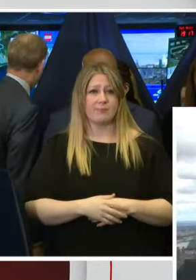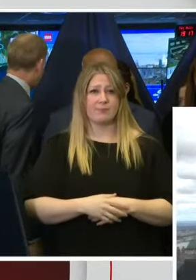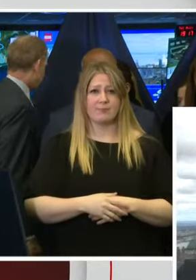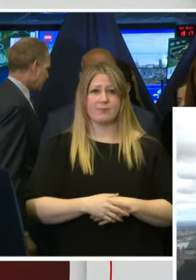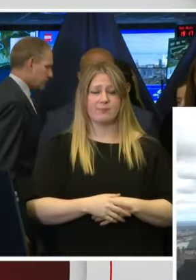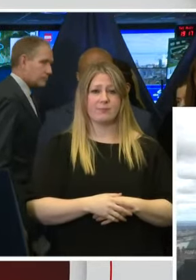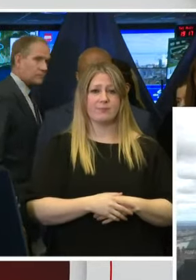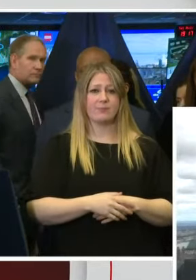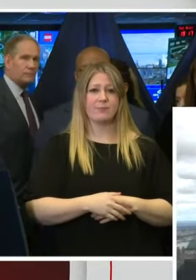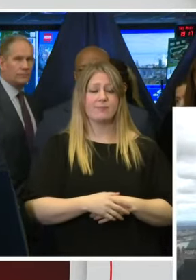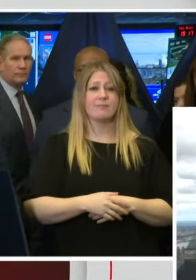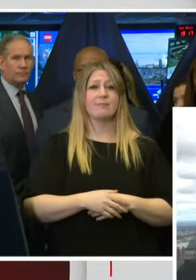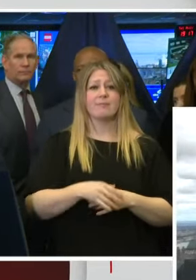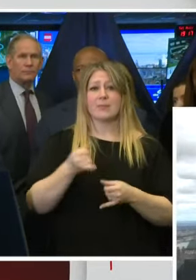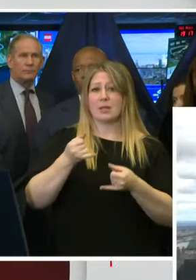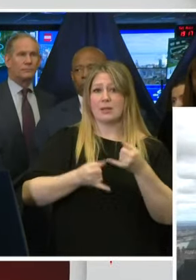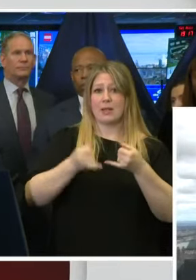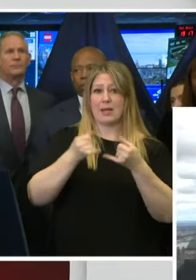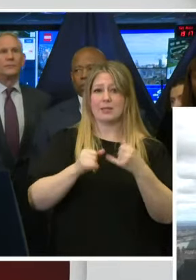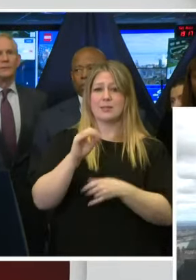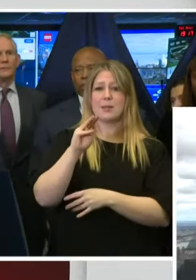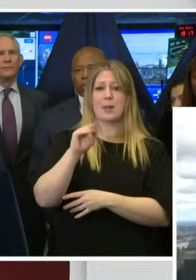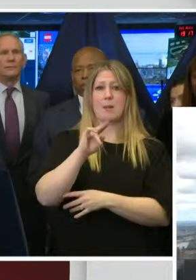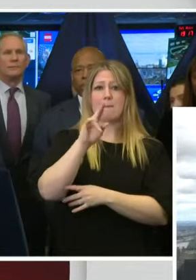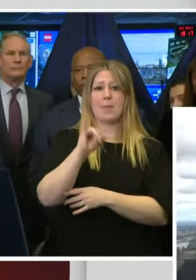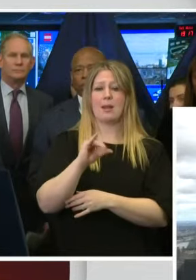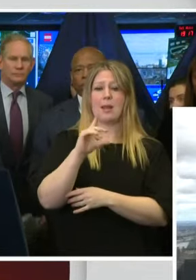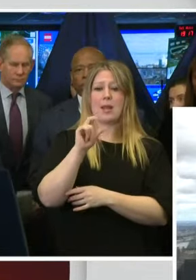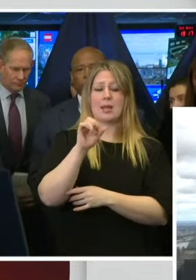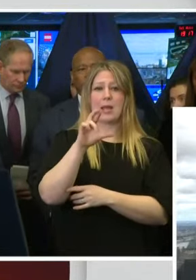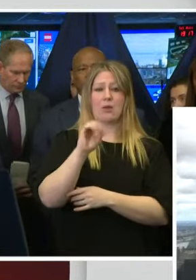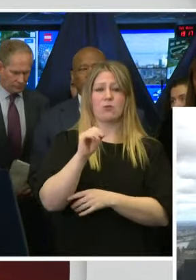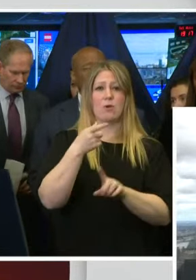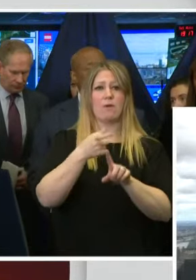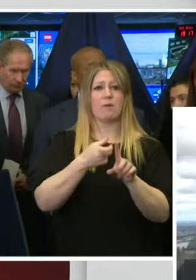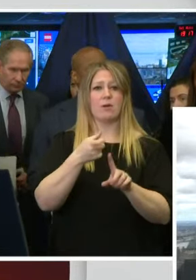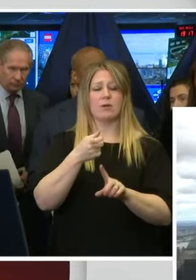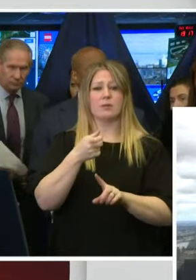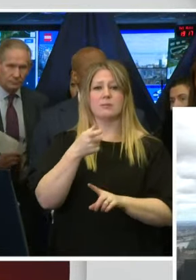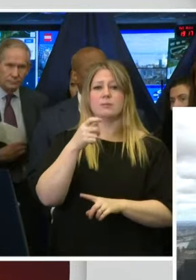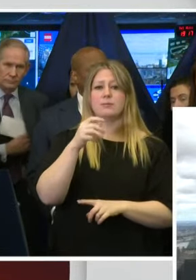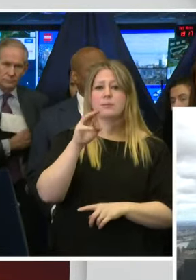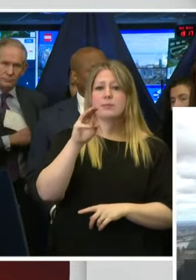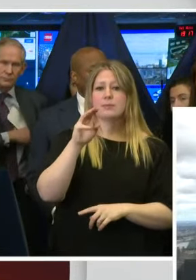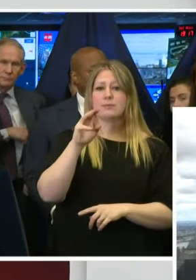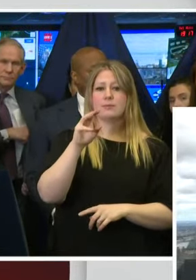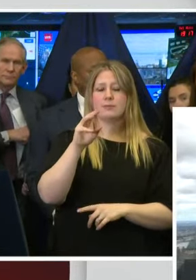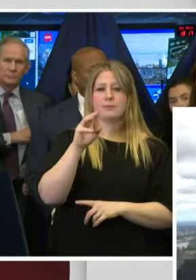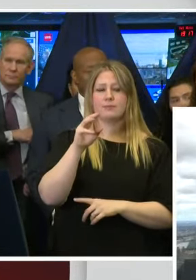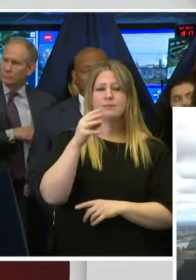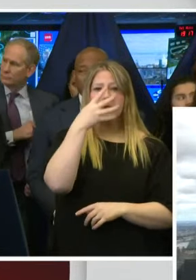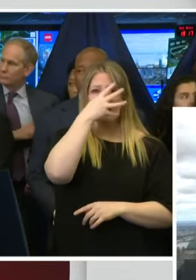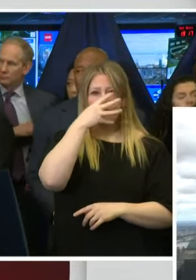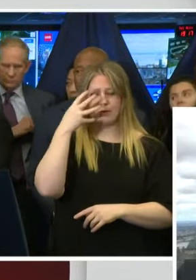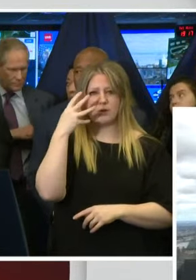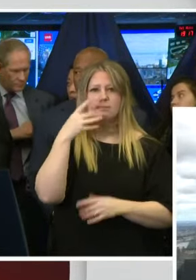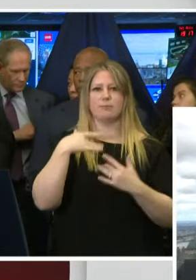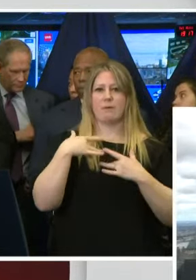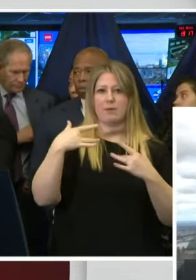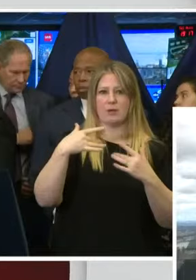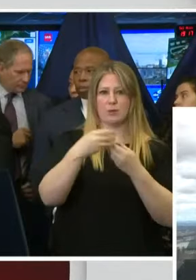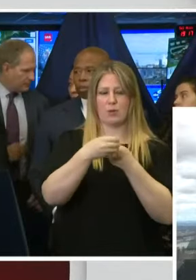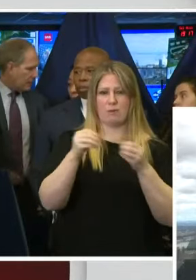Thank you very much. Finally, we'll hear from Manny Castro from the Mayor's Office of Immigrant Affairs for a few words in Spanish.